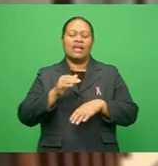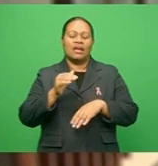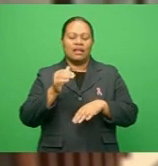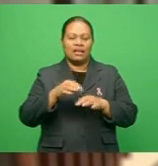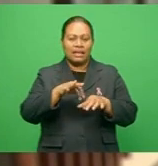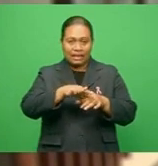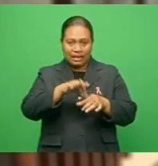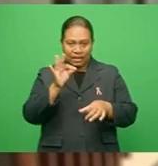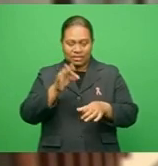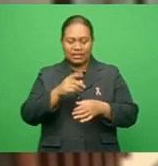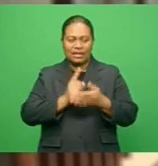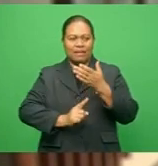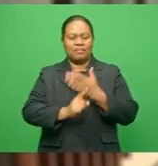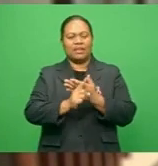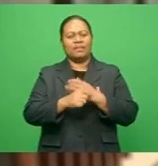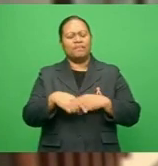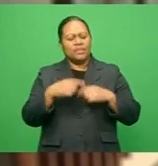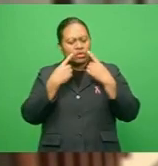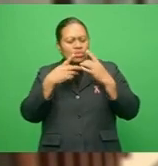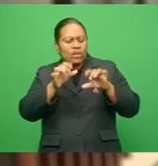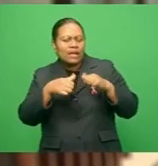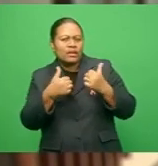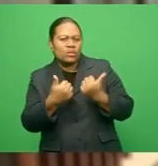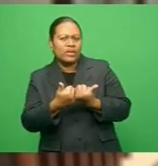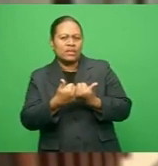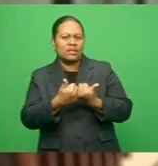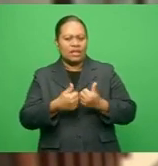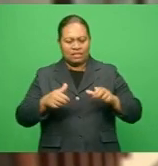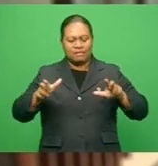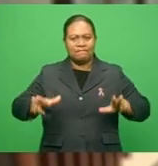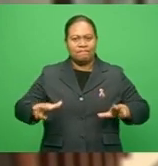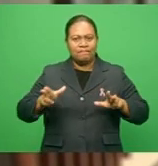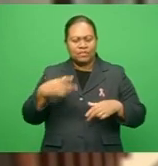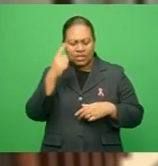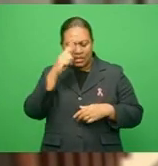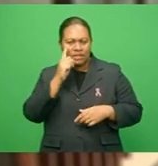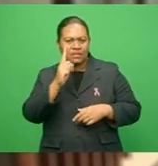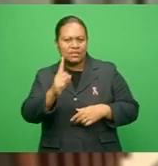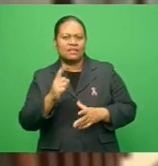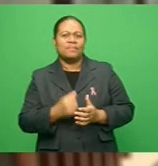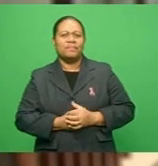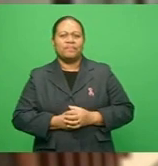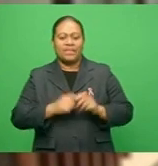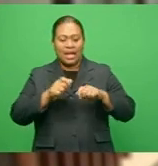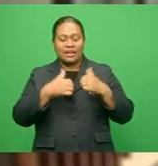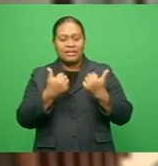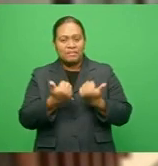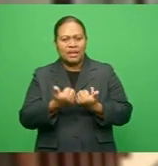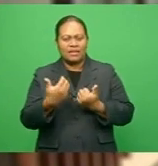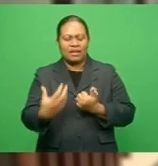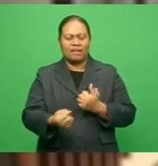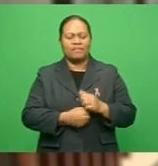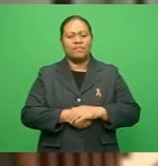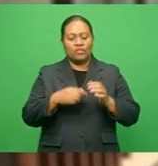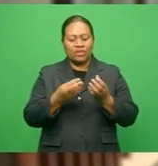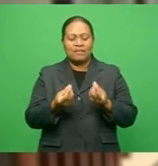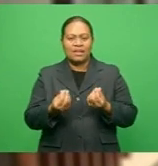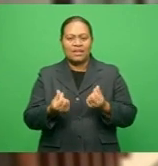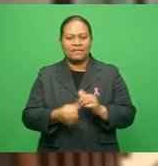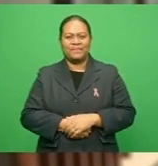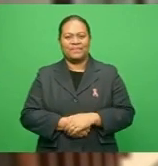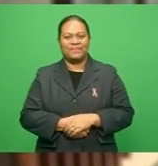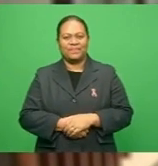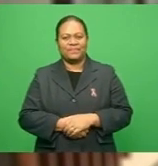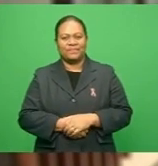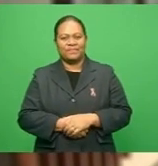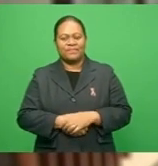US policymakers manage to agree on fiscal deal, the dollar could edge lower, especially against commodity-sensitive currencies. On the